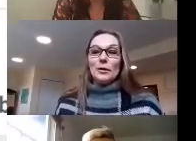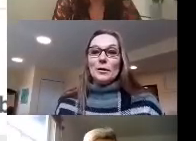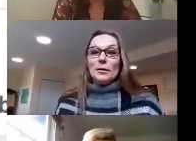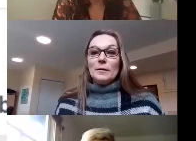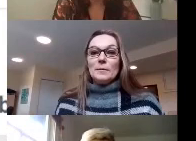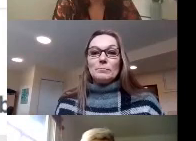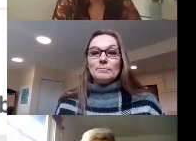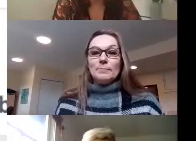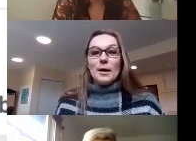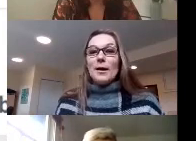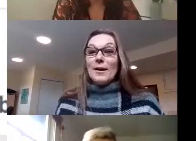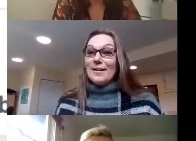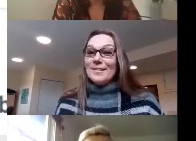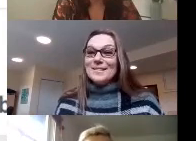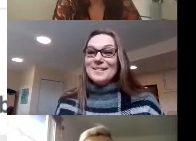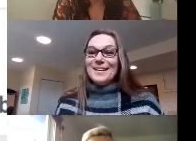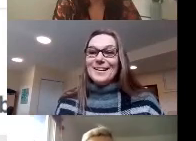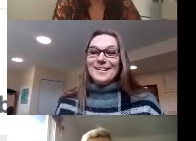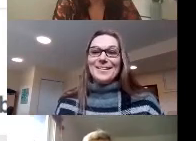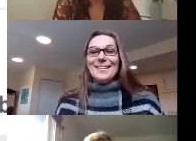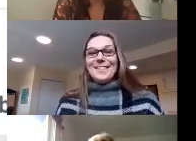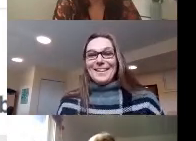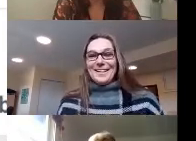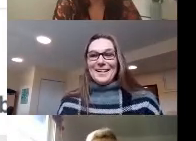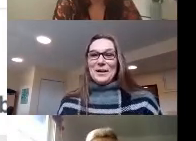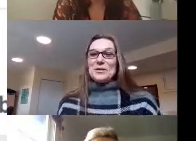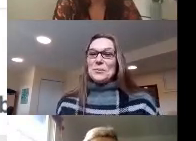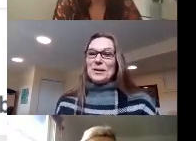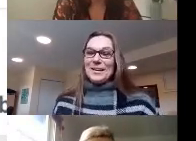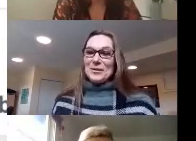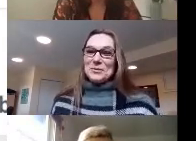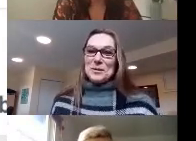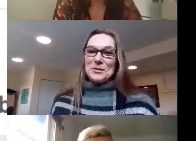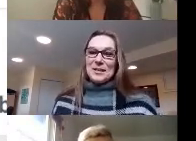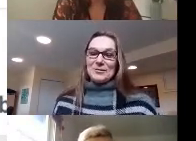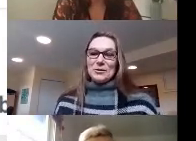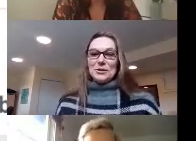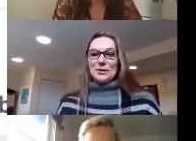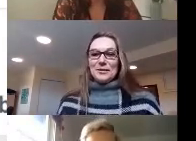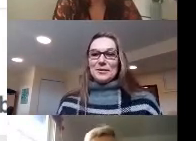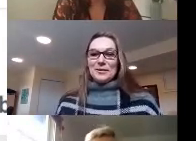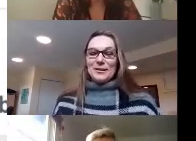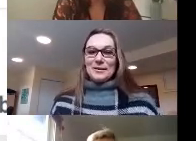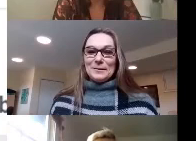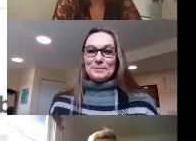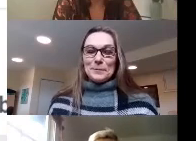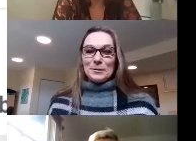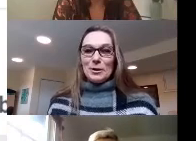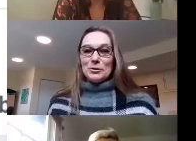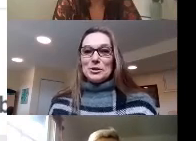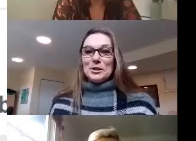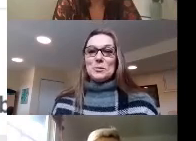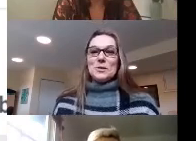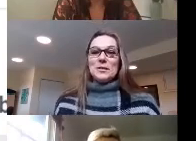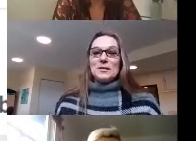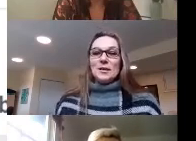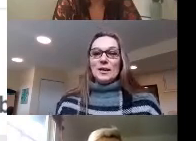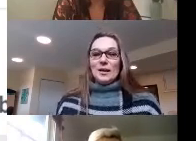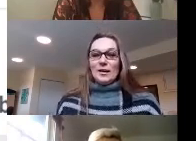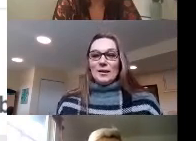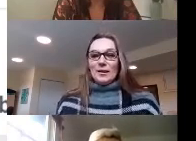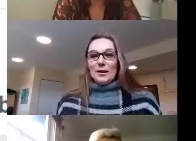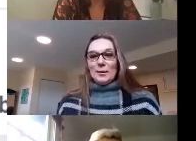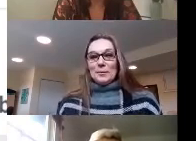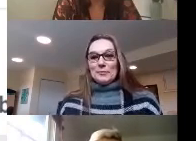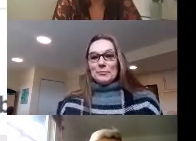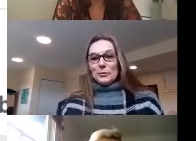Oh, and you're muted just like I was. I do want to thank all the speakers again for sharing their knowledge and expertise